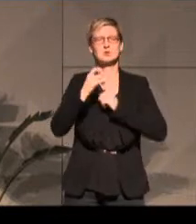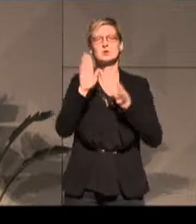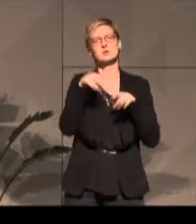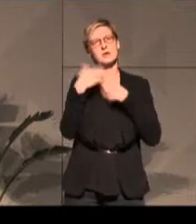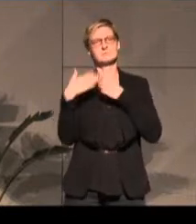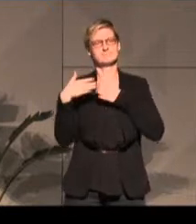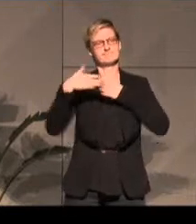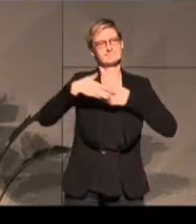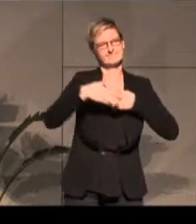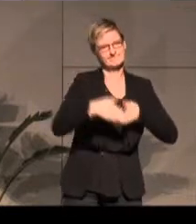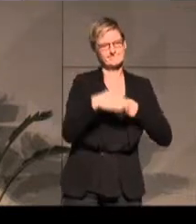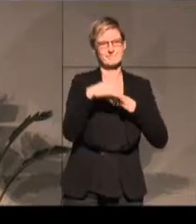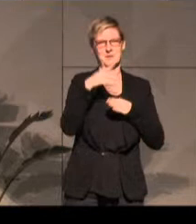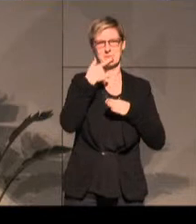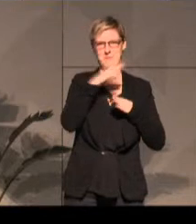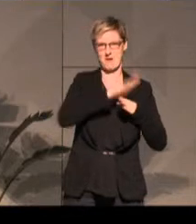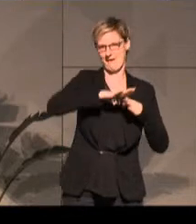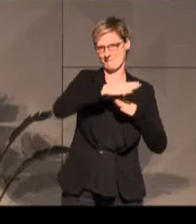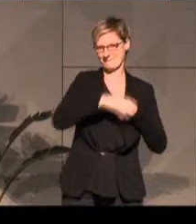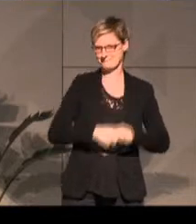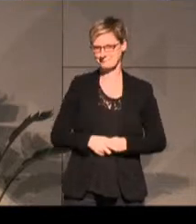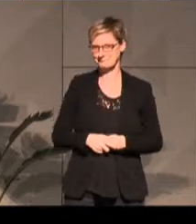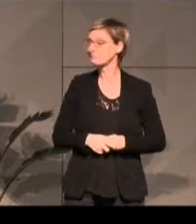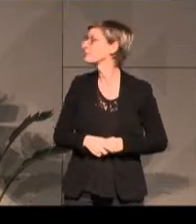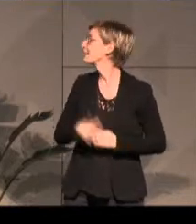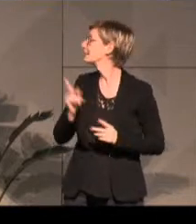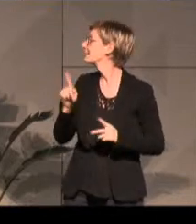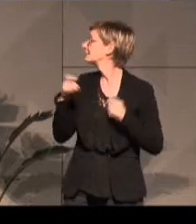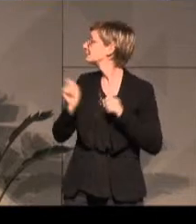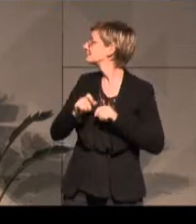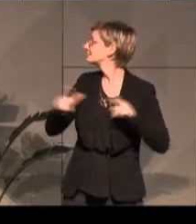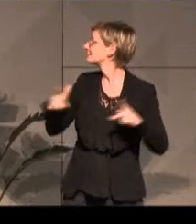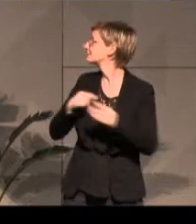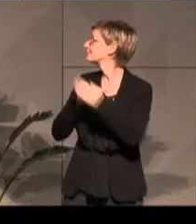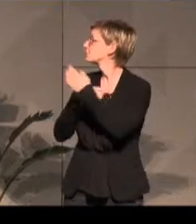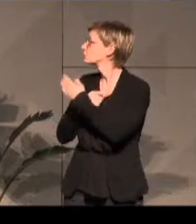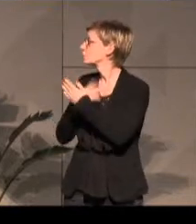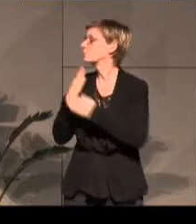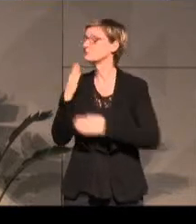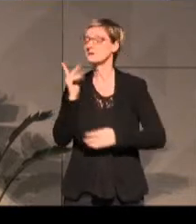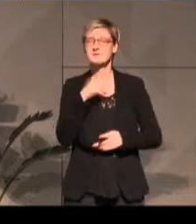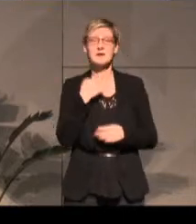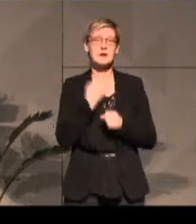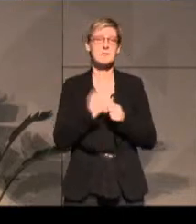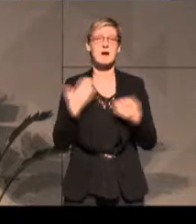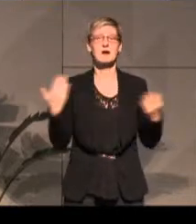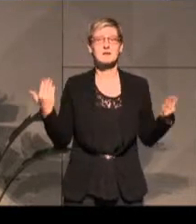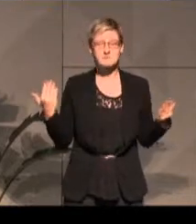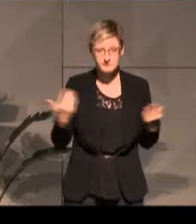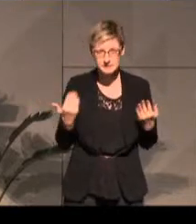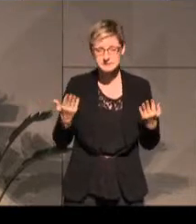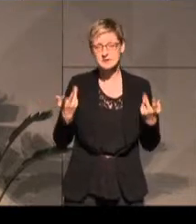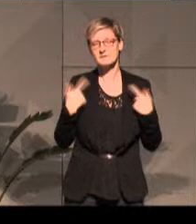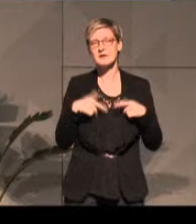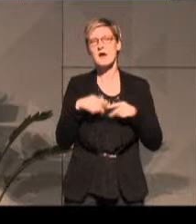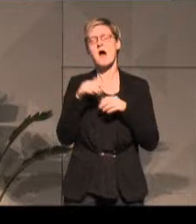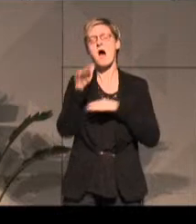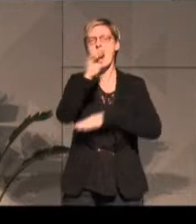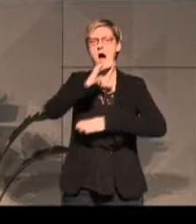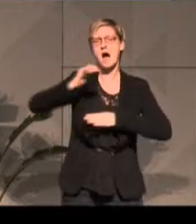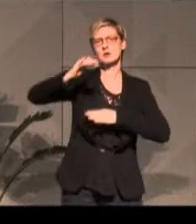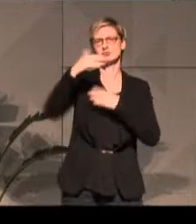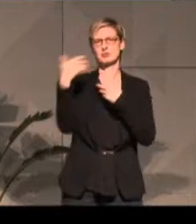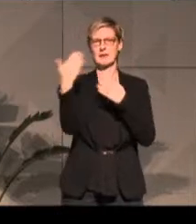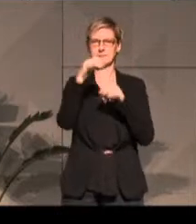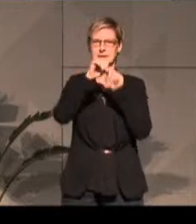didn't see the full sunset. The next slide, please. During the expedition,